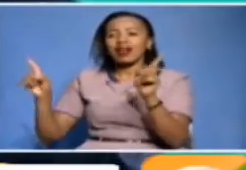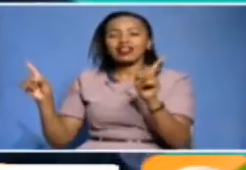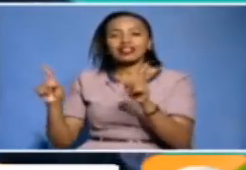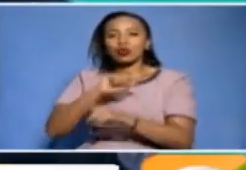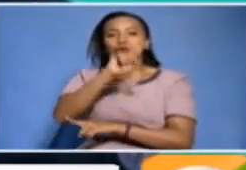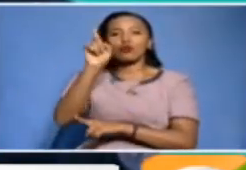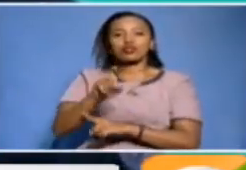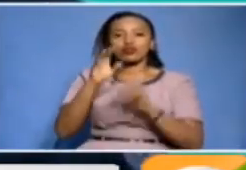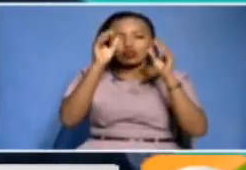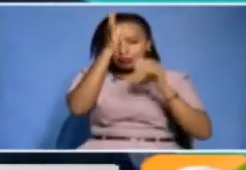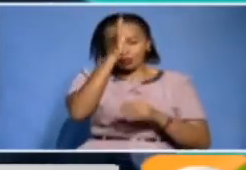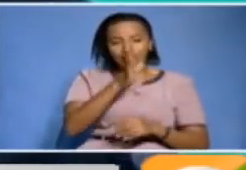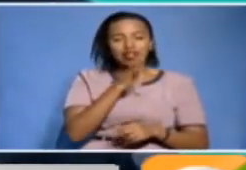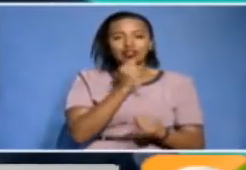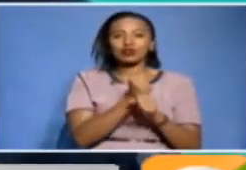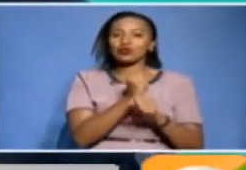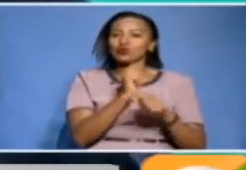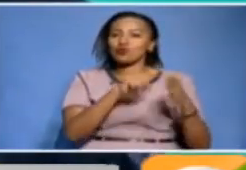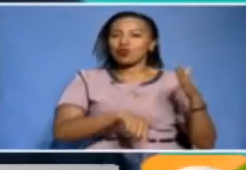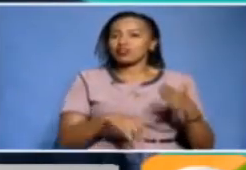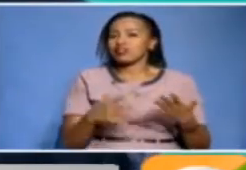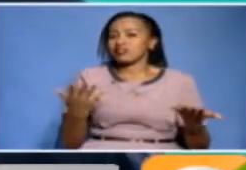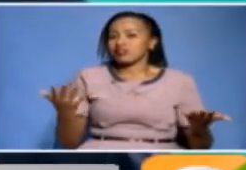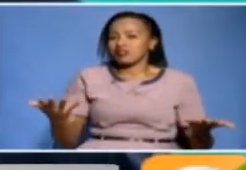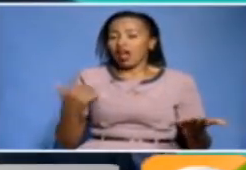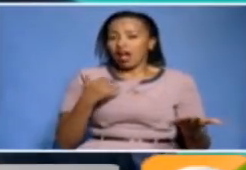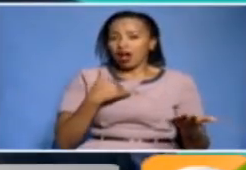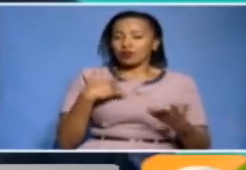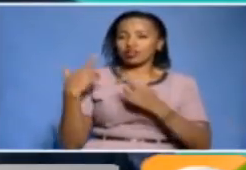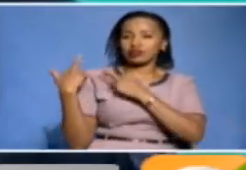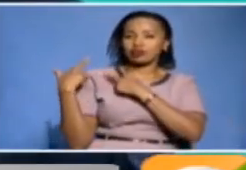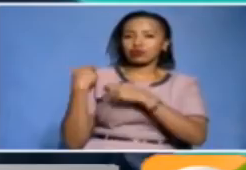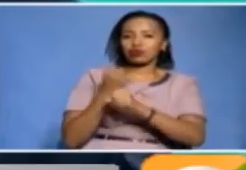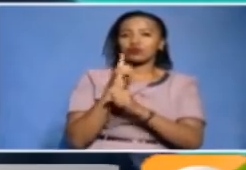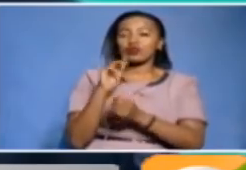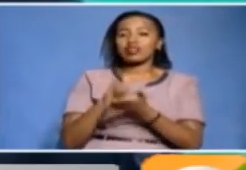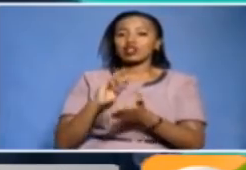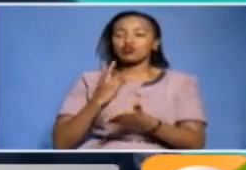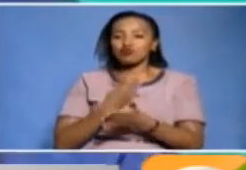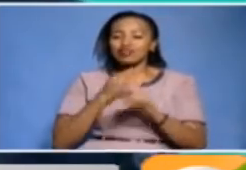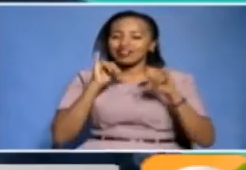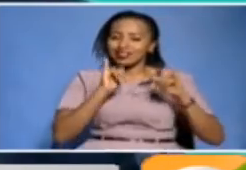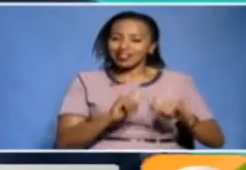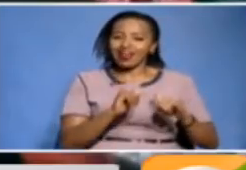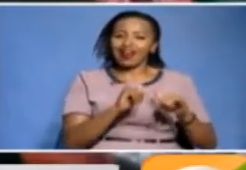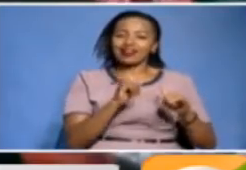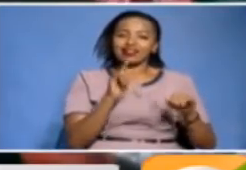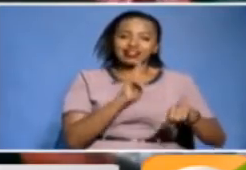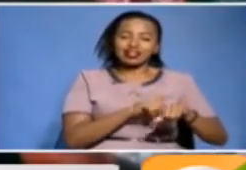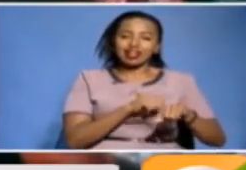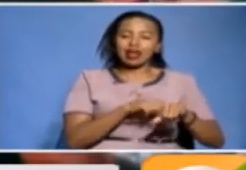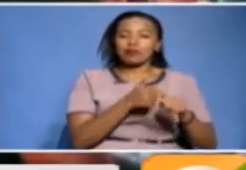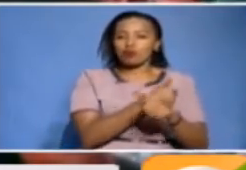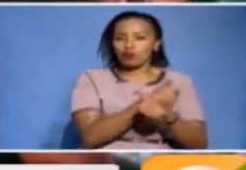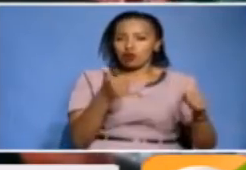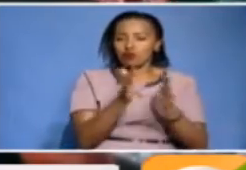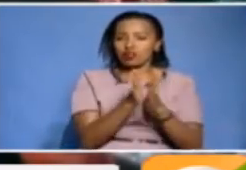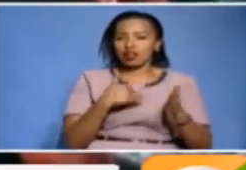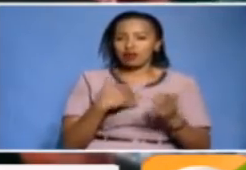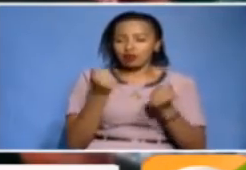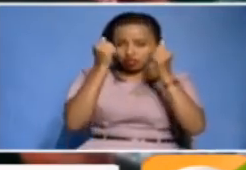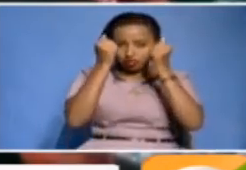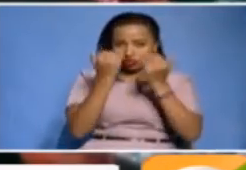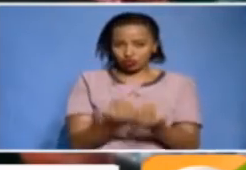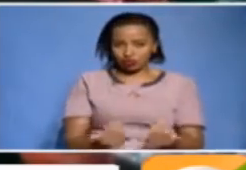our duty to ensure that we spend some quality time with our children. Kwa walimu 32,